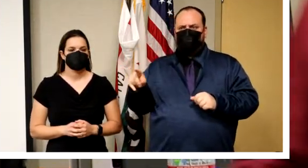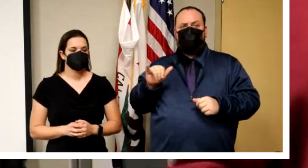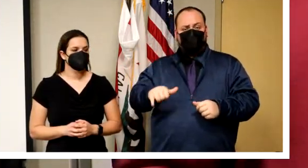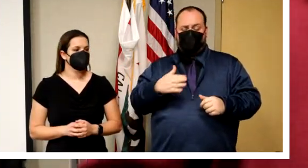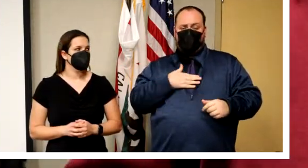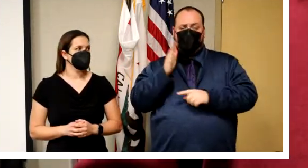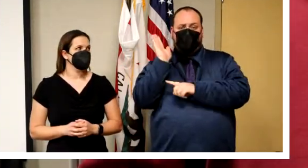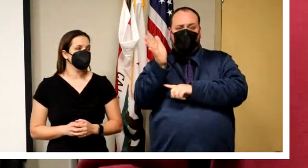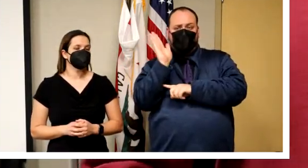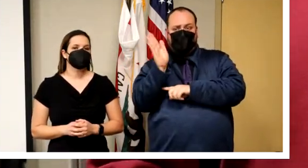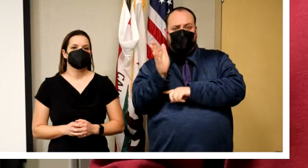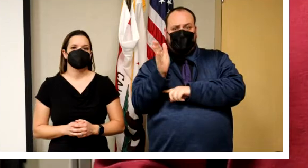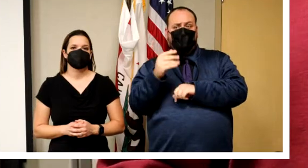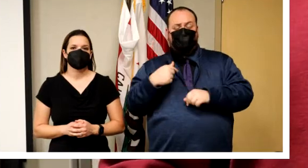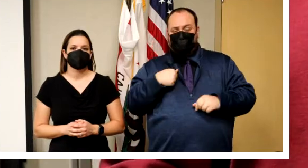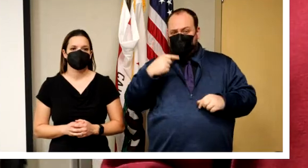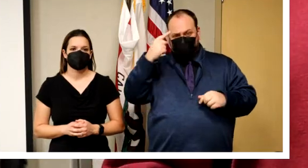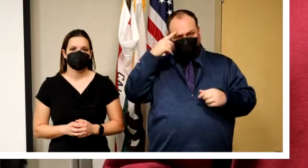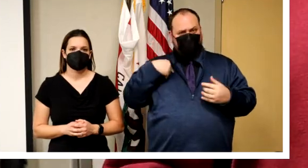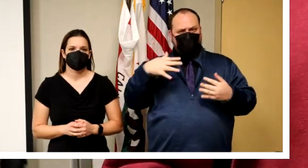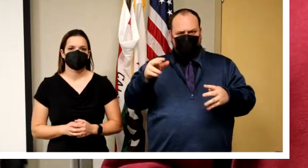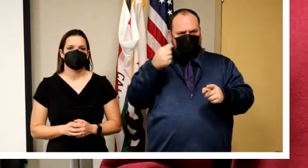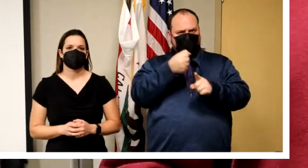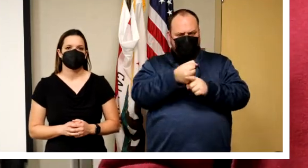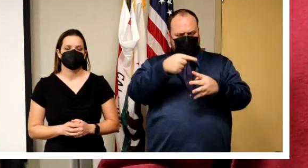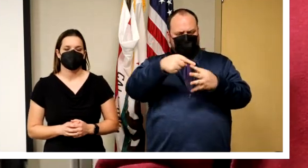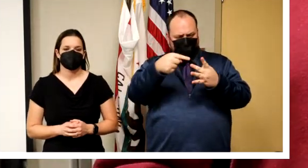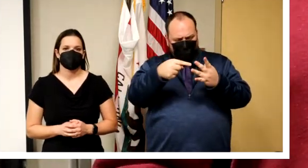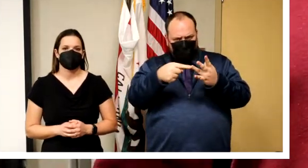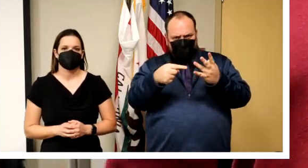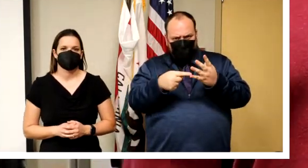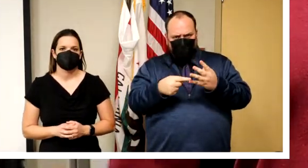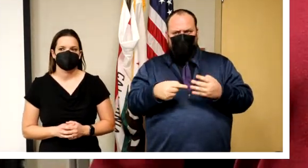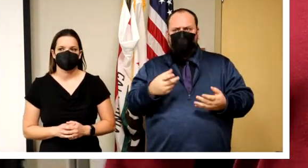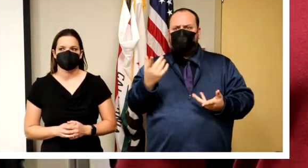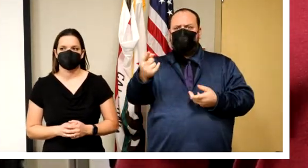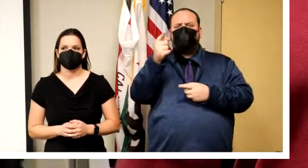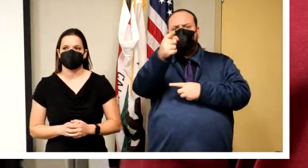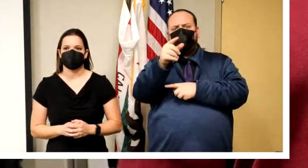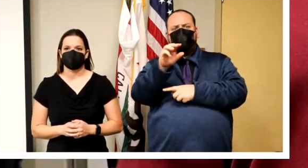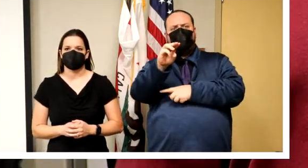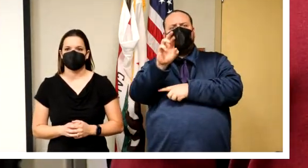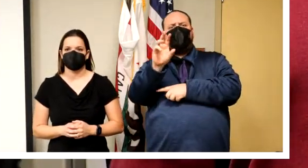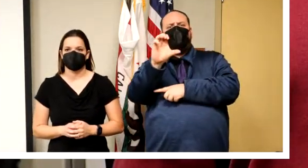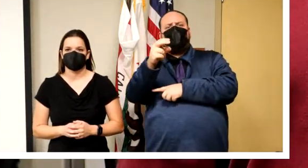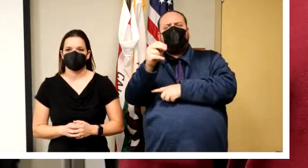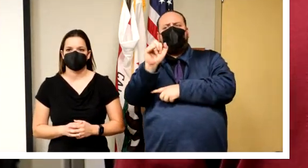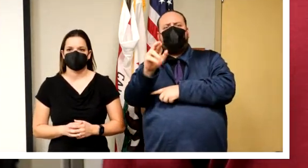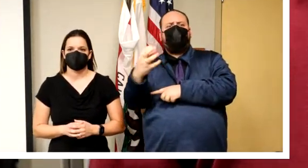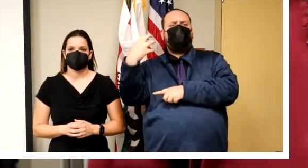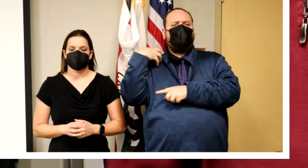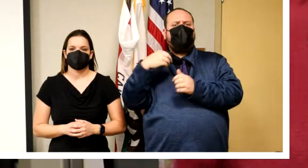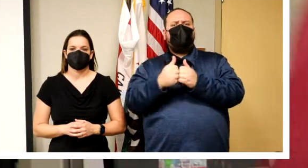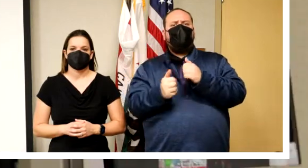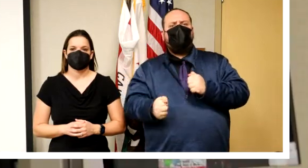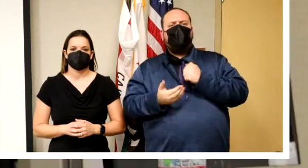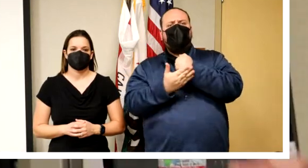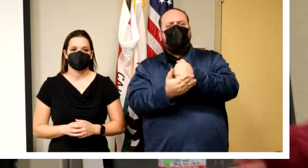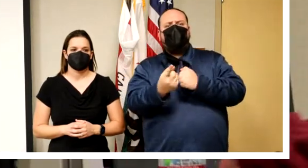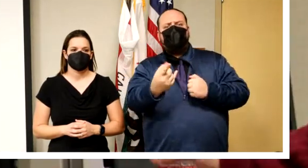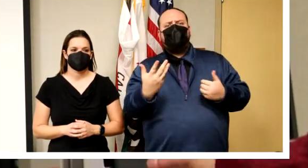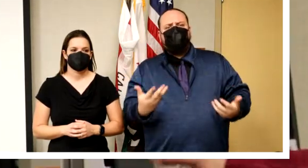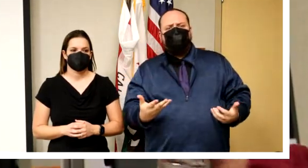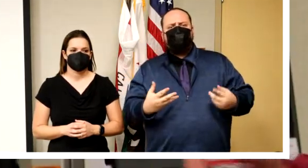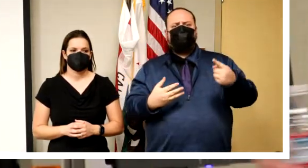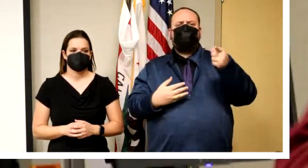my presentation. I think I hit all the key points. Mr. Chair, how can I help you? I